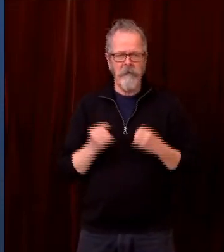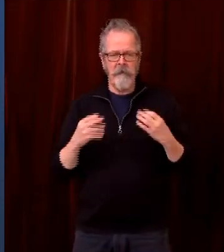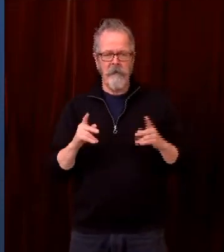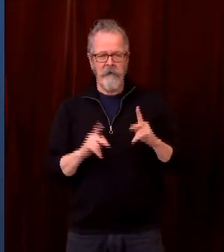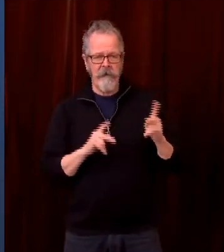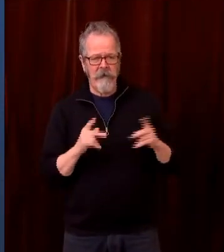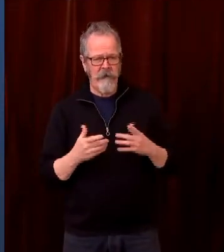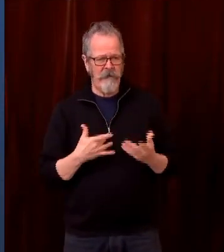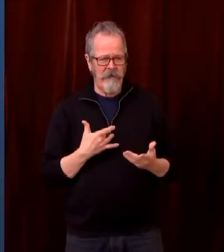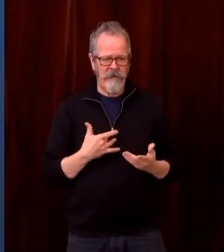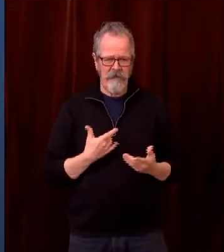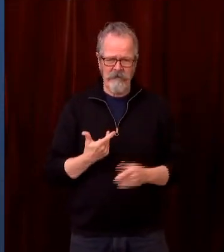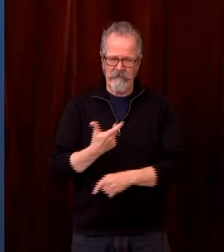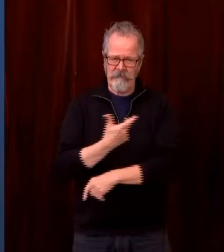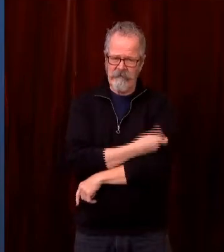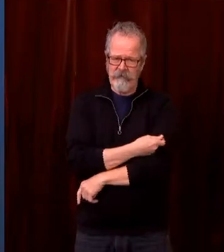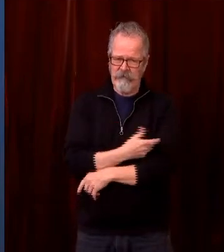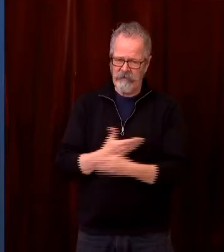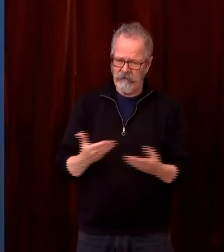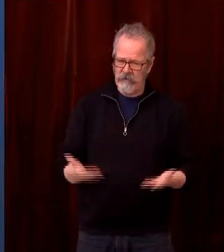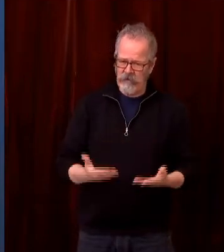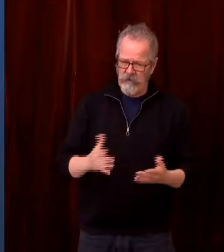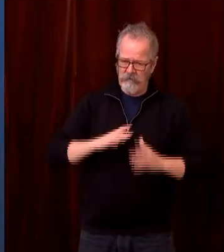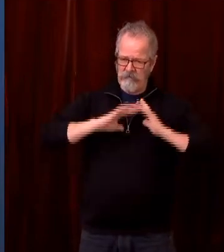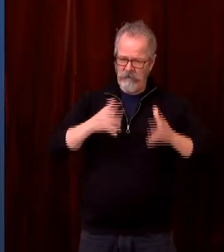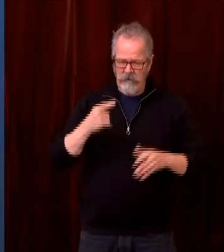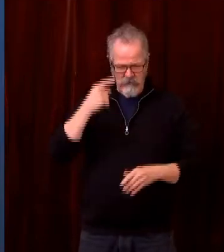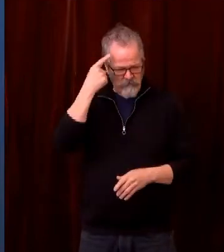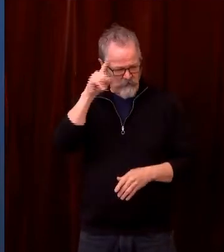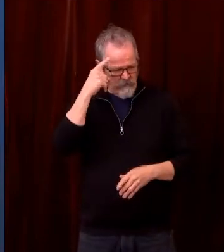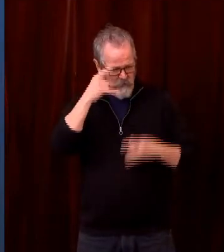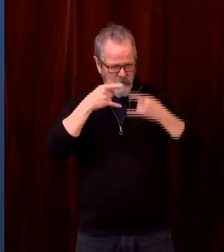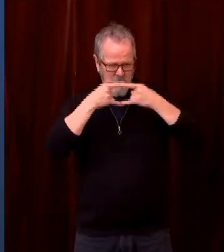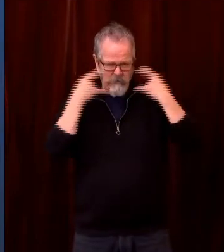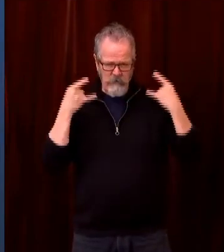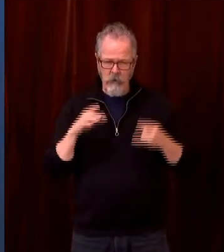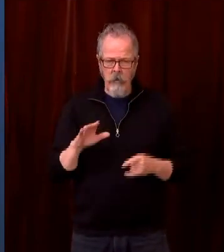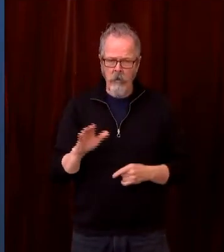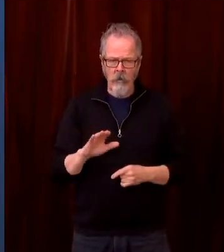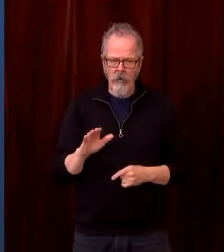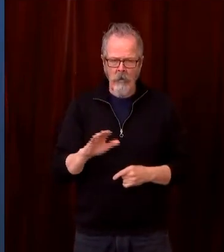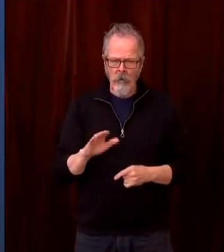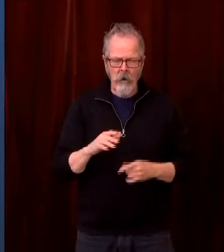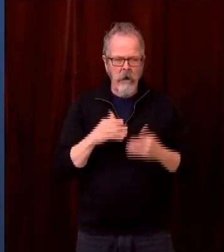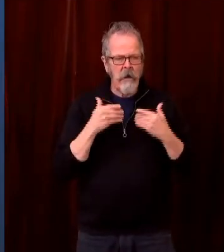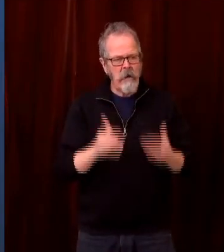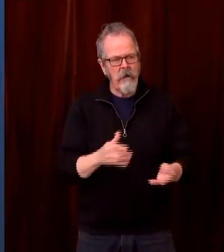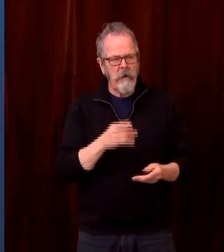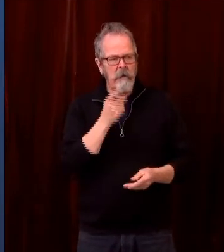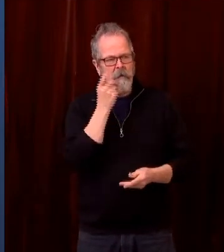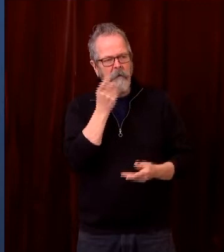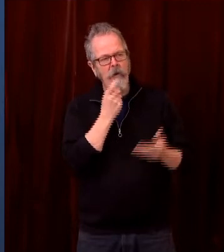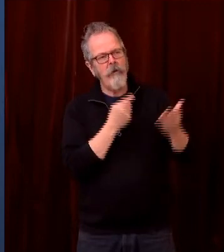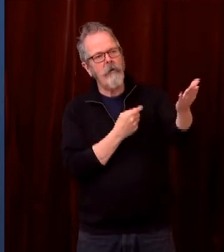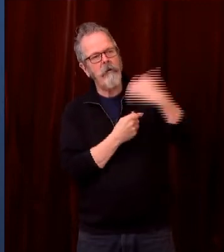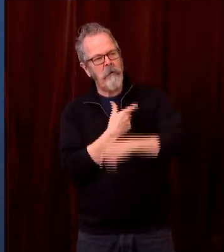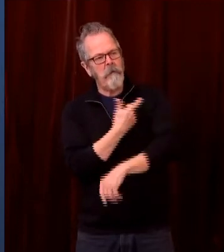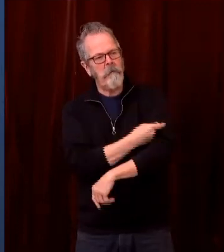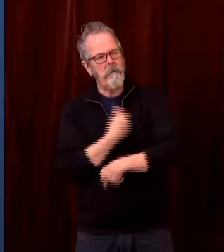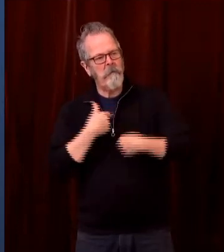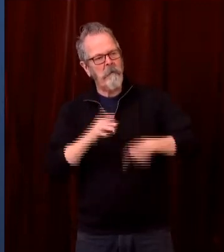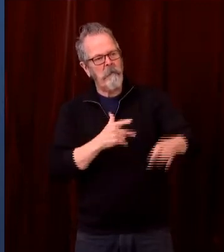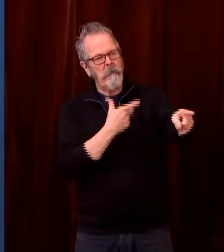to allow more people to come into our home and have dinner and socialize. It's so close. That would be so tempting for all of